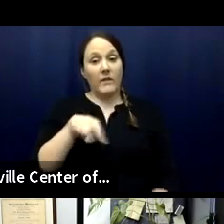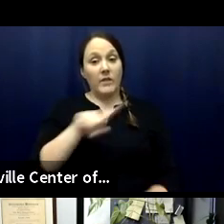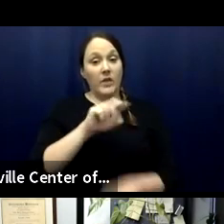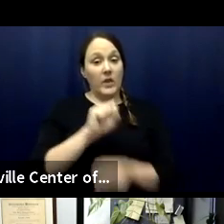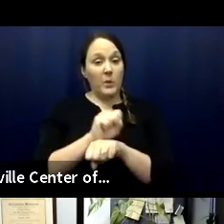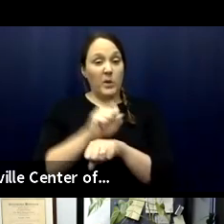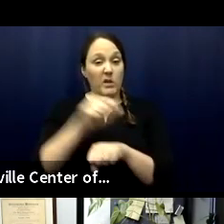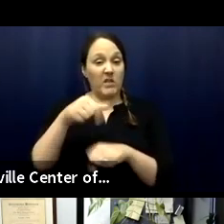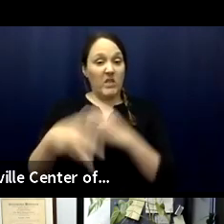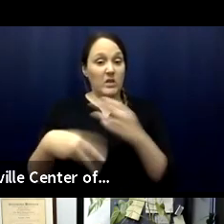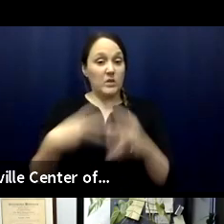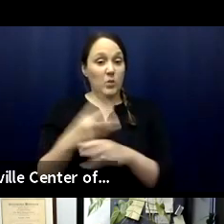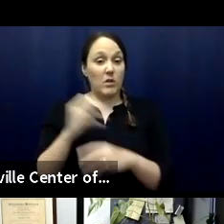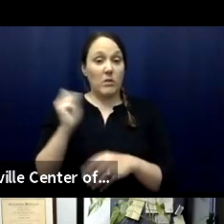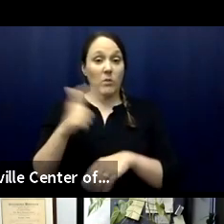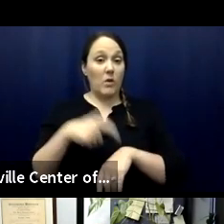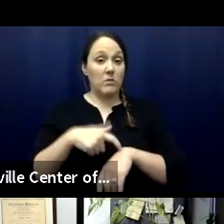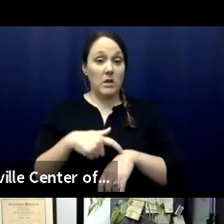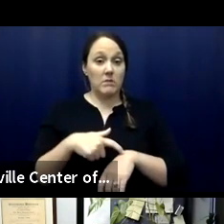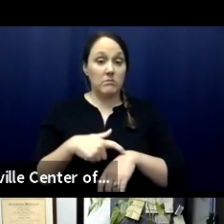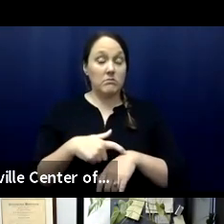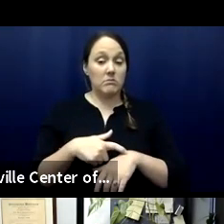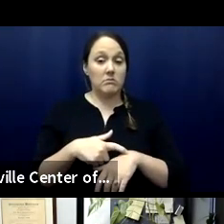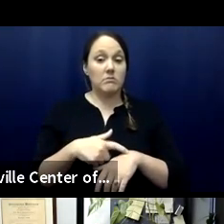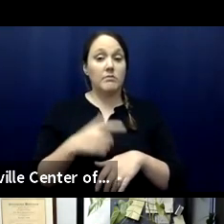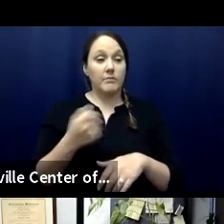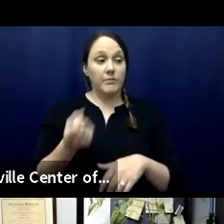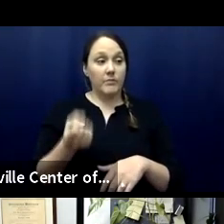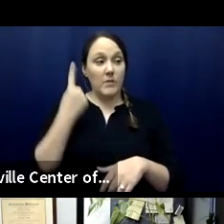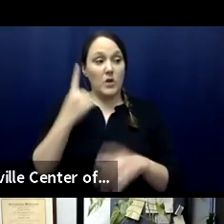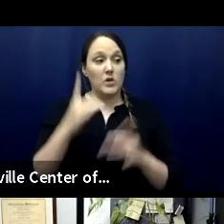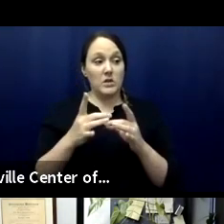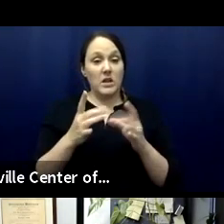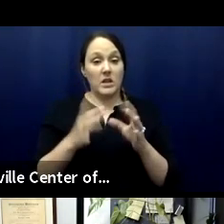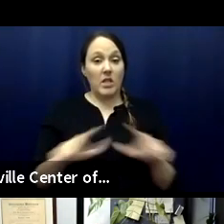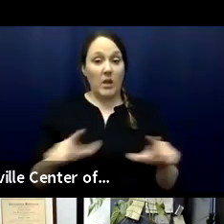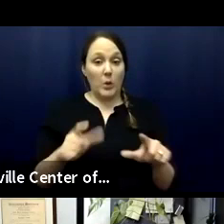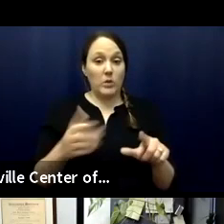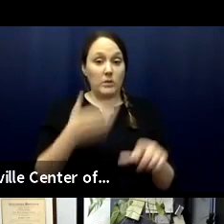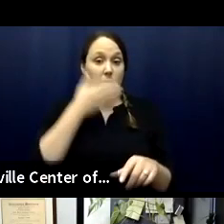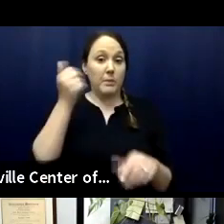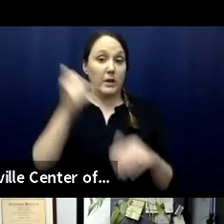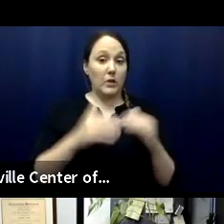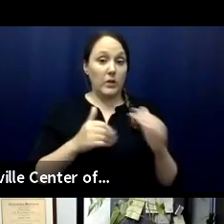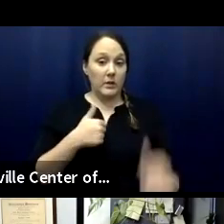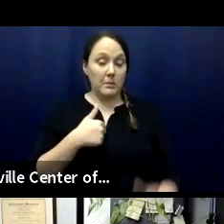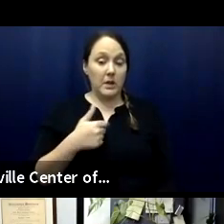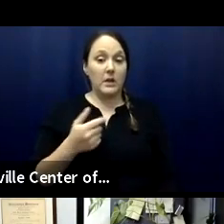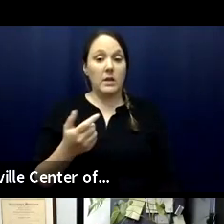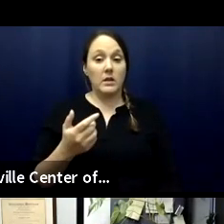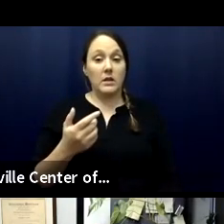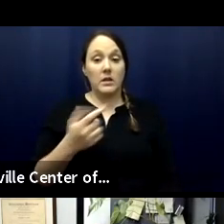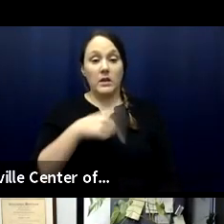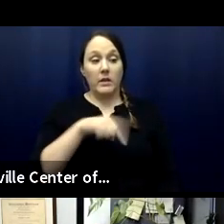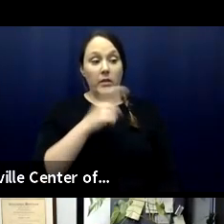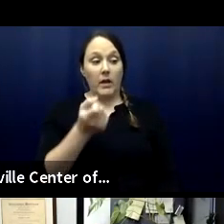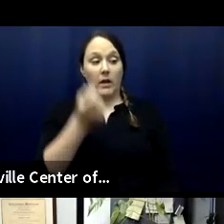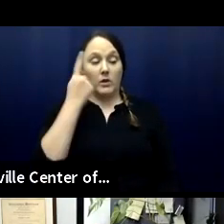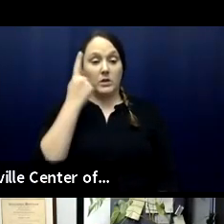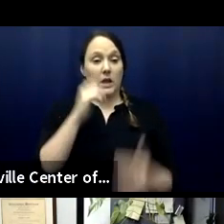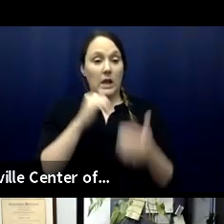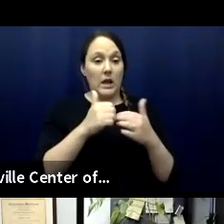time and understand the language better than I do, as far as how to